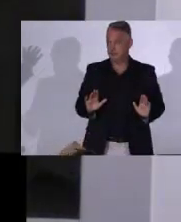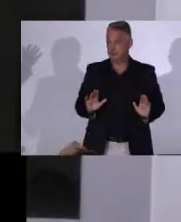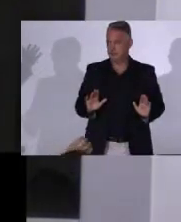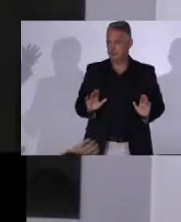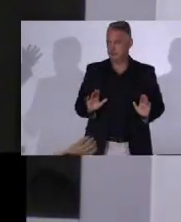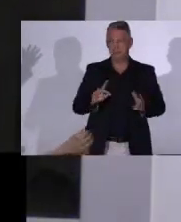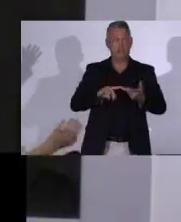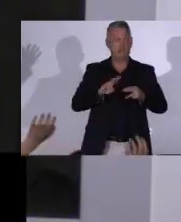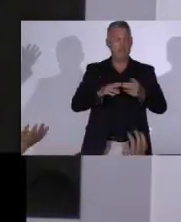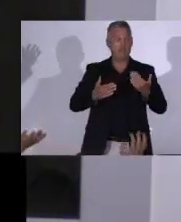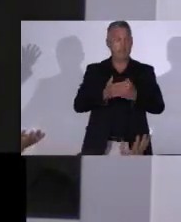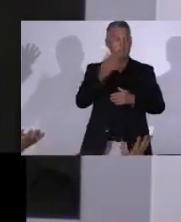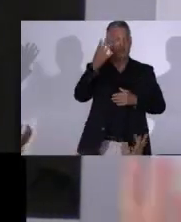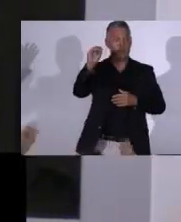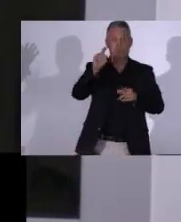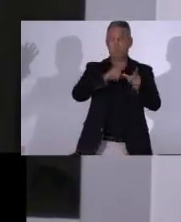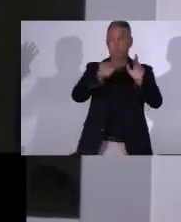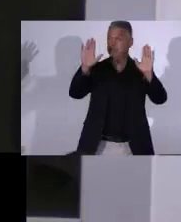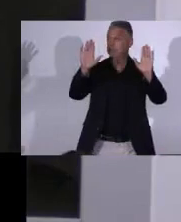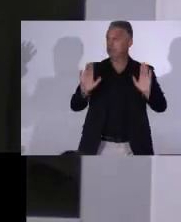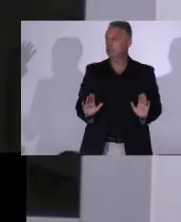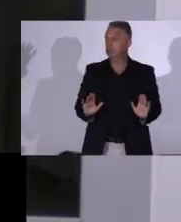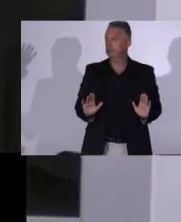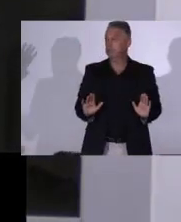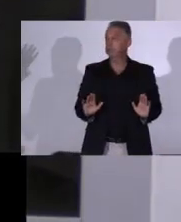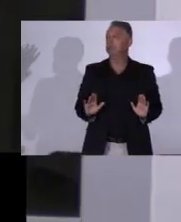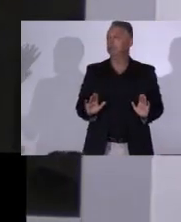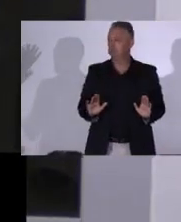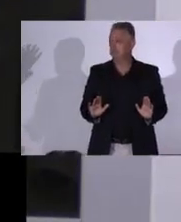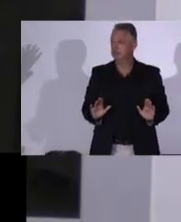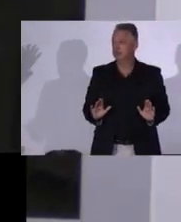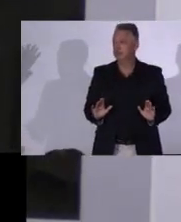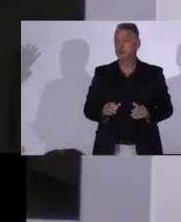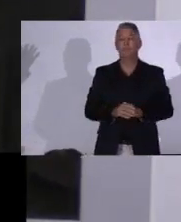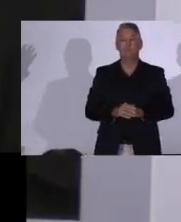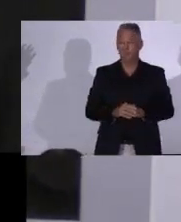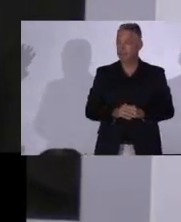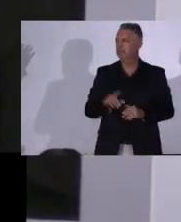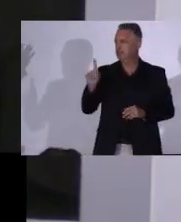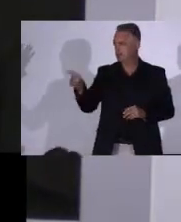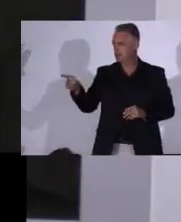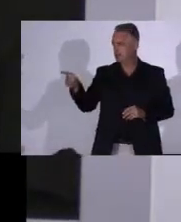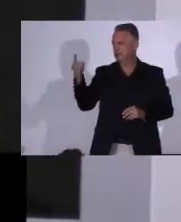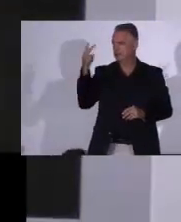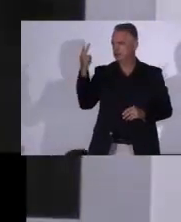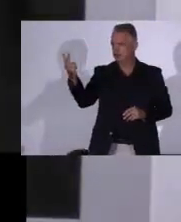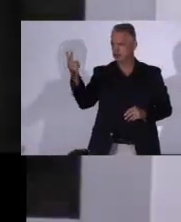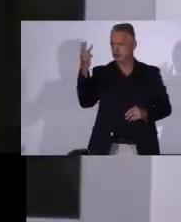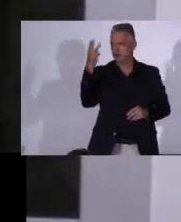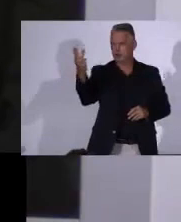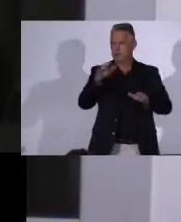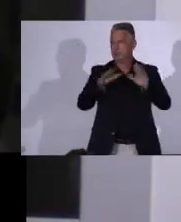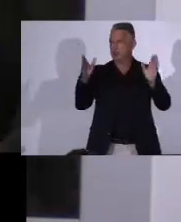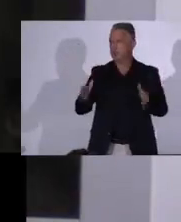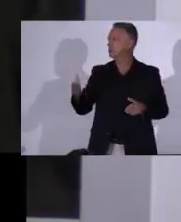your table has less than 40 years experience, put your hands down. We got two tables. How many years